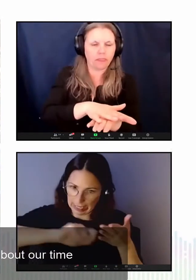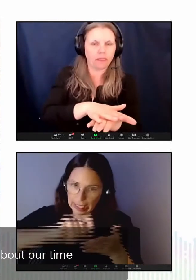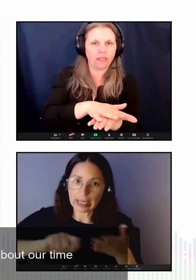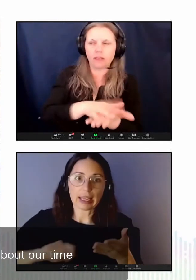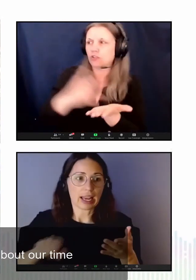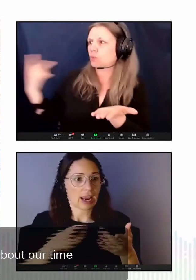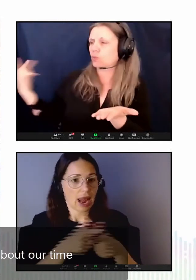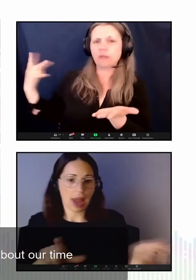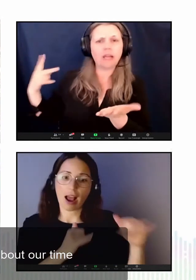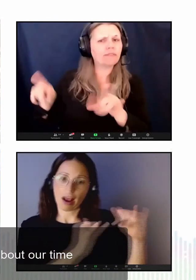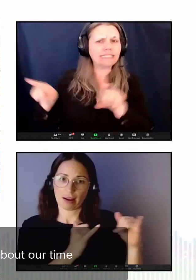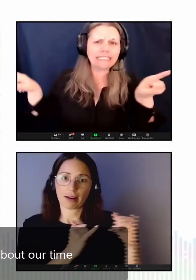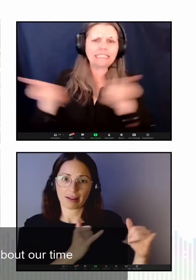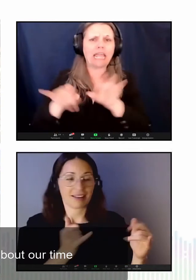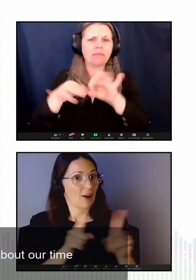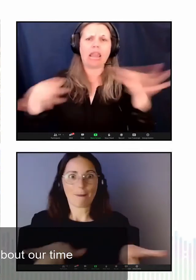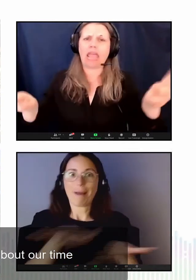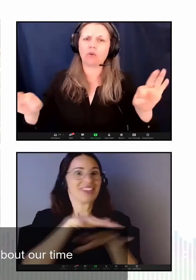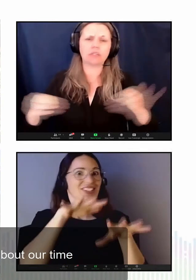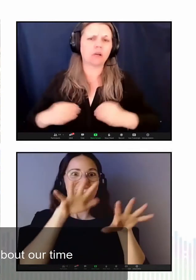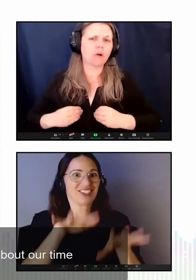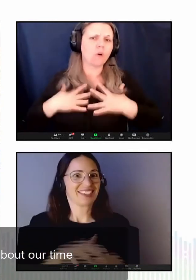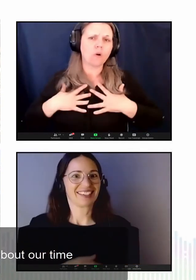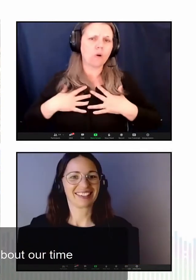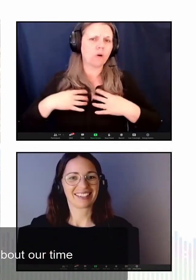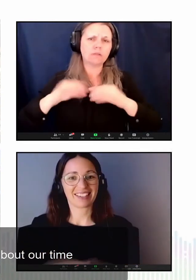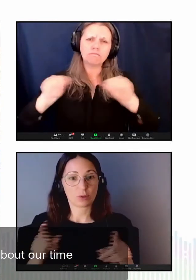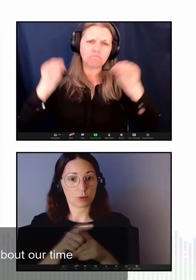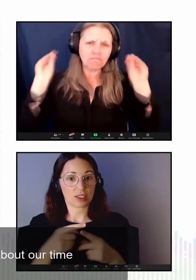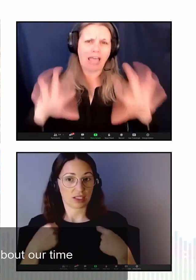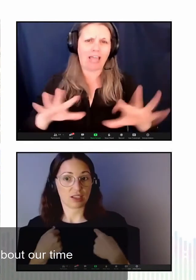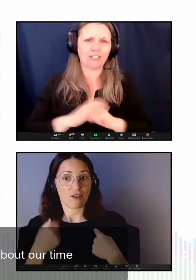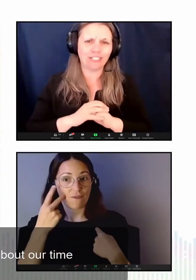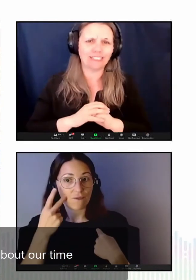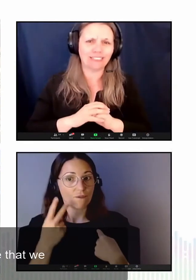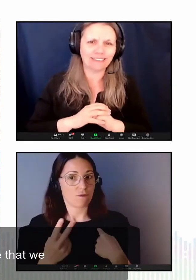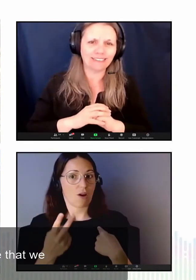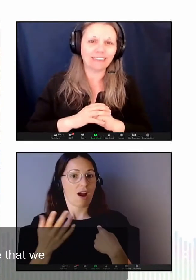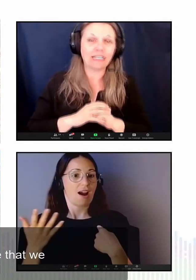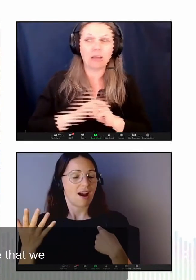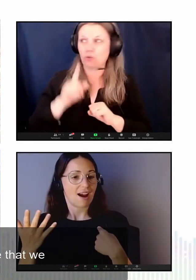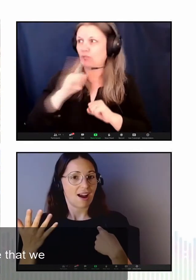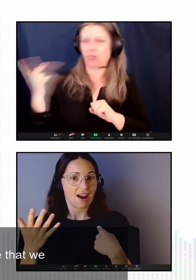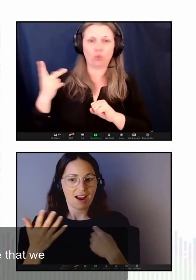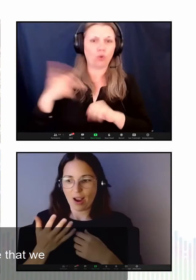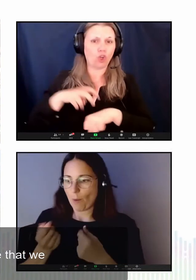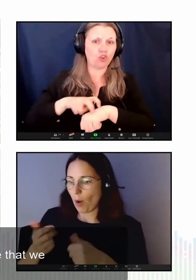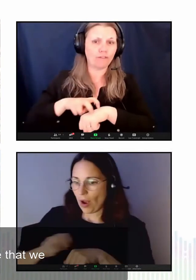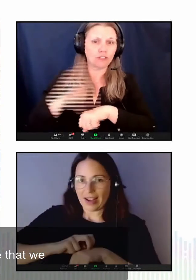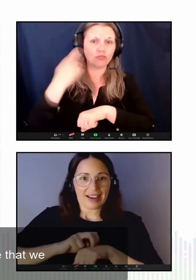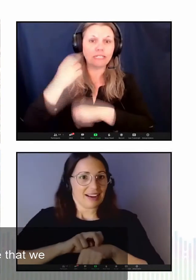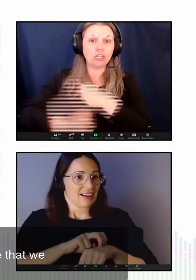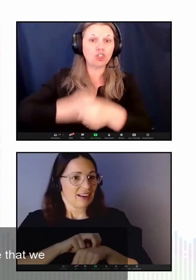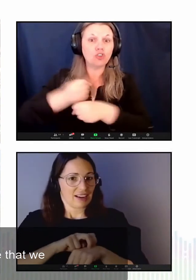magic. It really is. And we are nervous about our time left, and we are nervous to